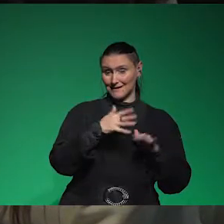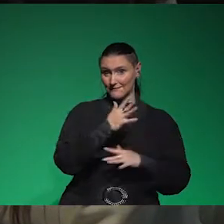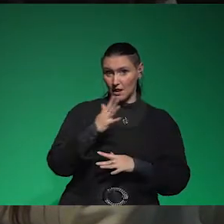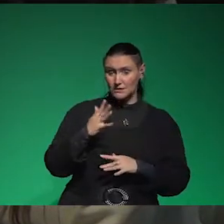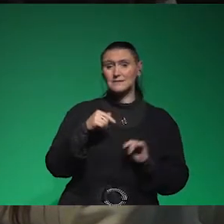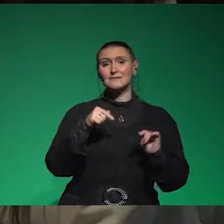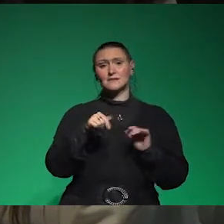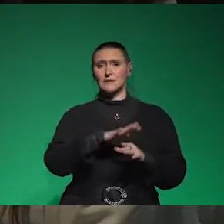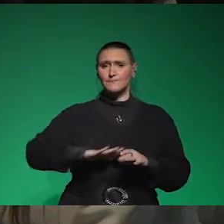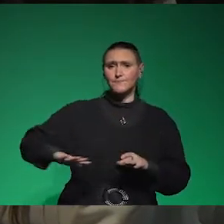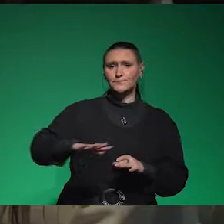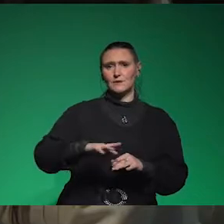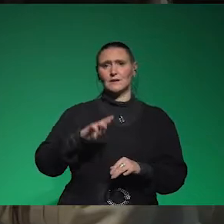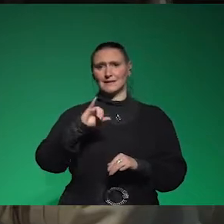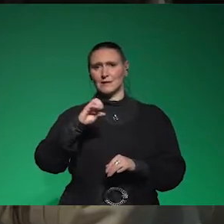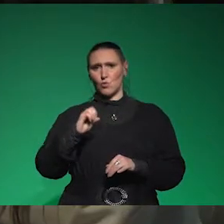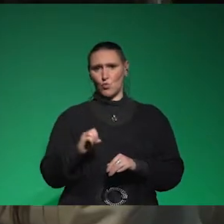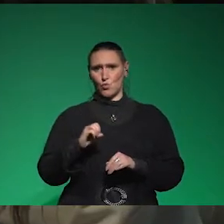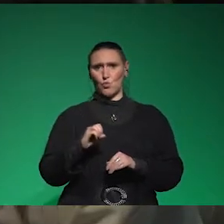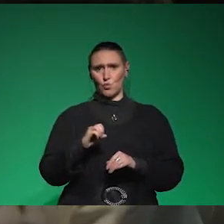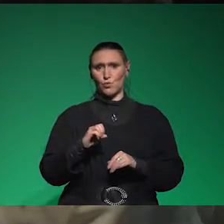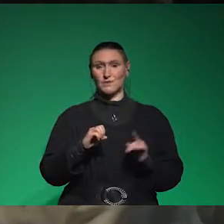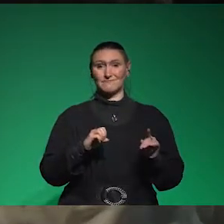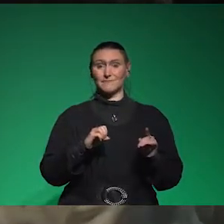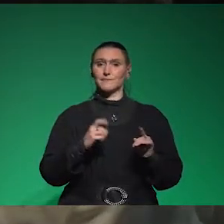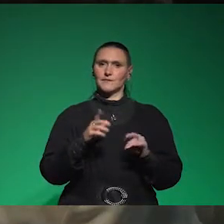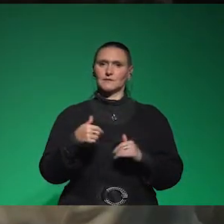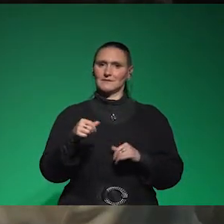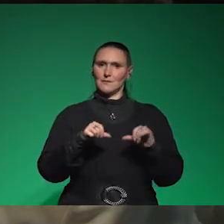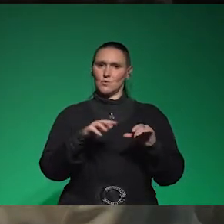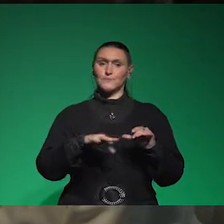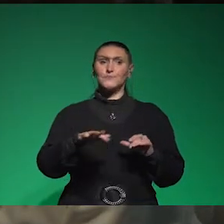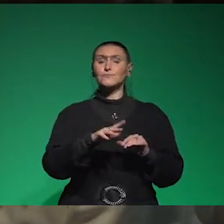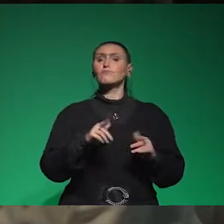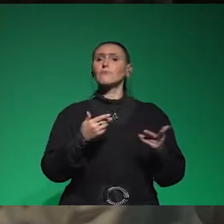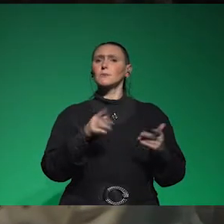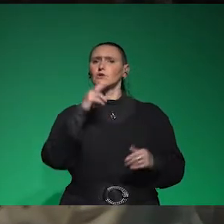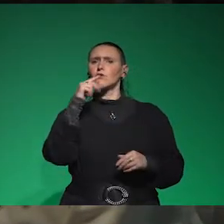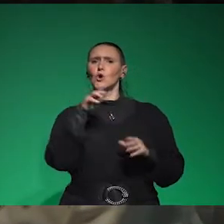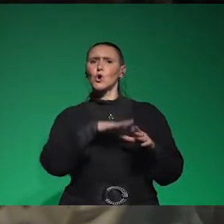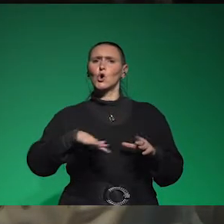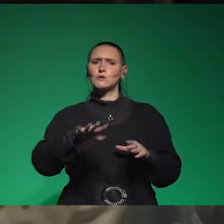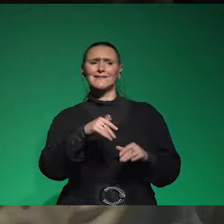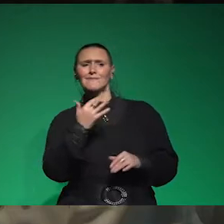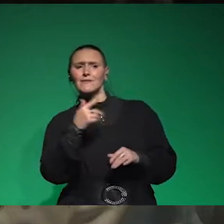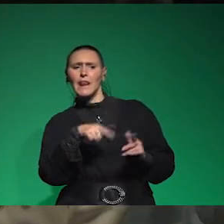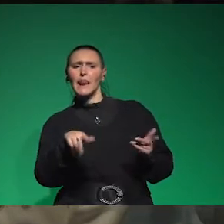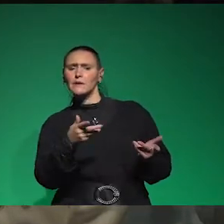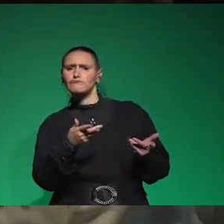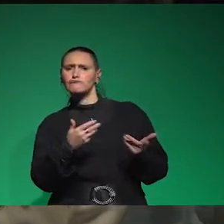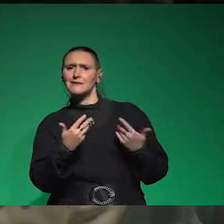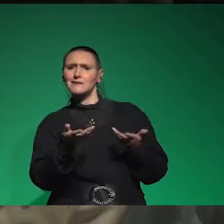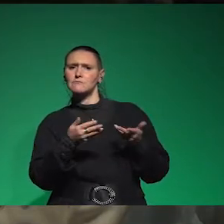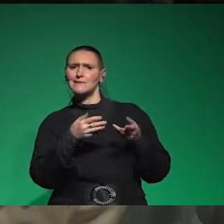province left, and then we found that there is this Kota Lamo site, Rimbang Baling area, that